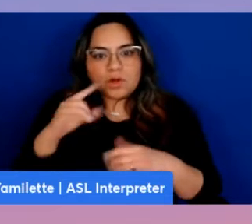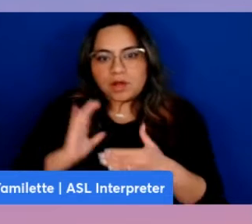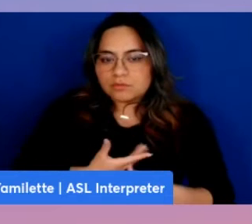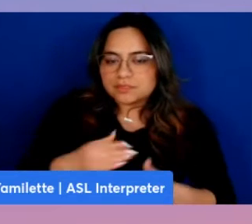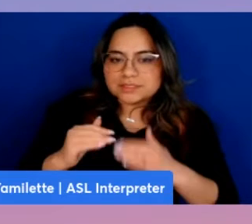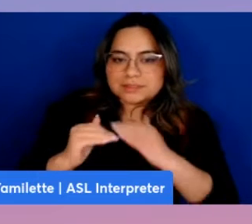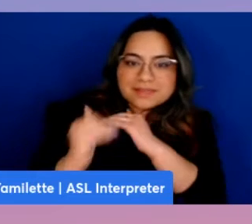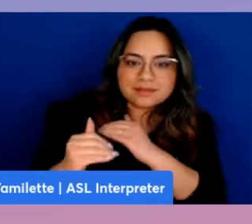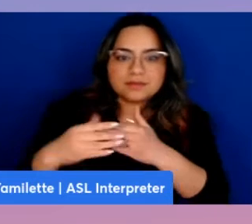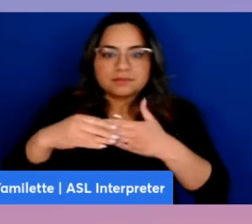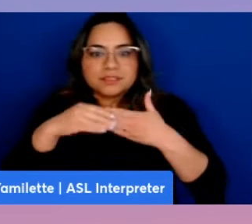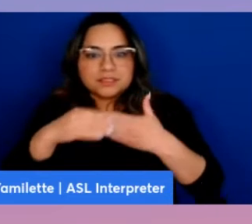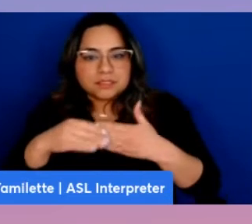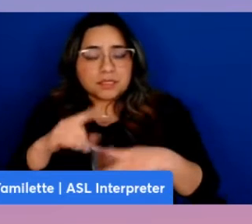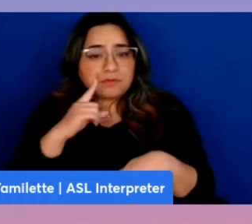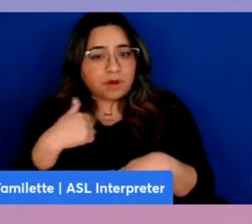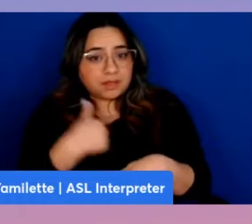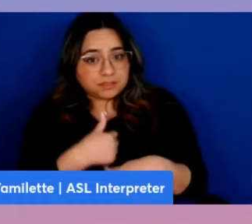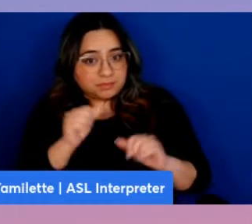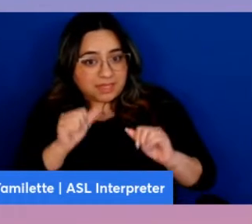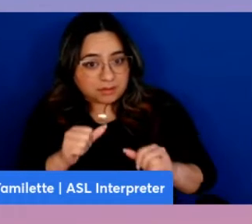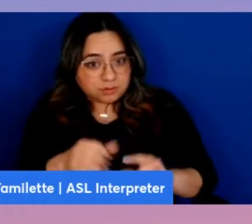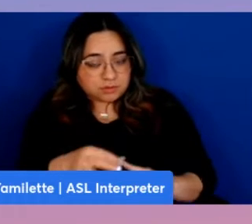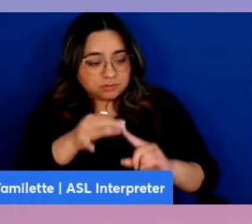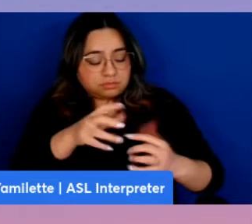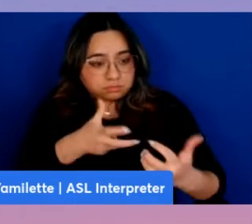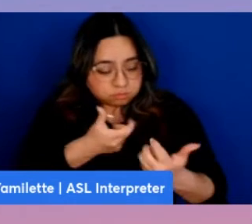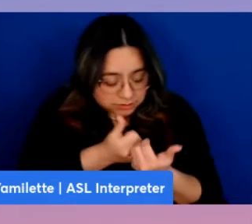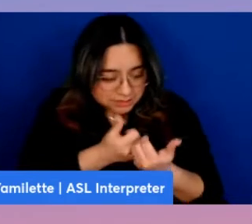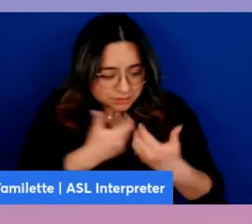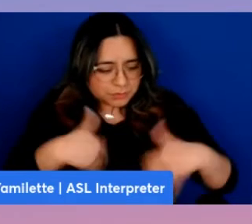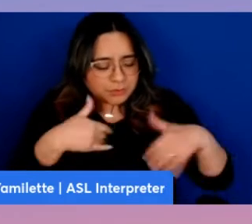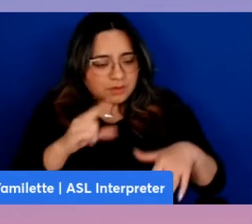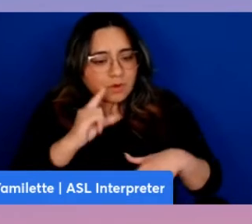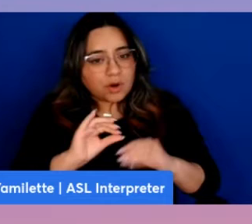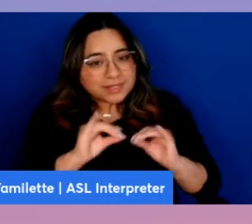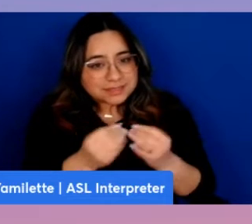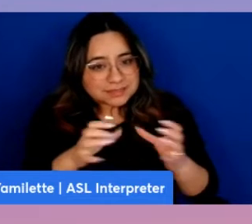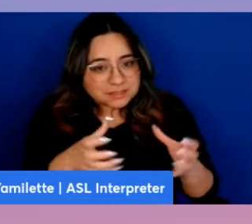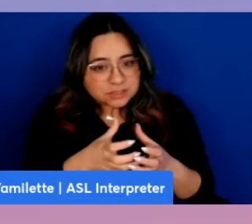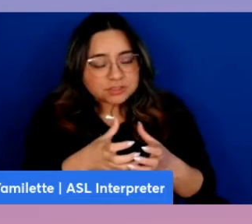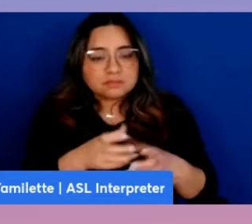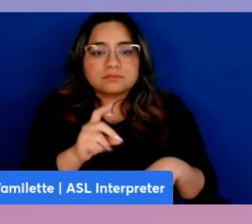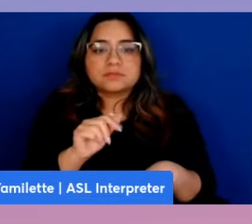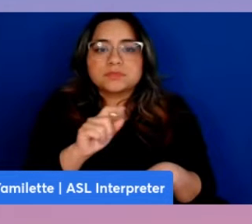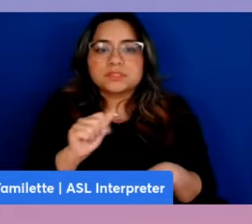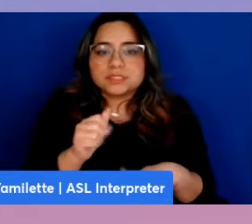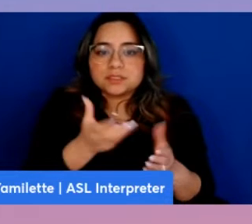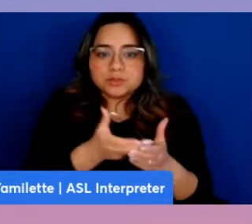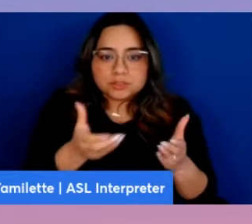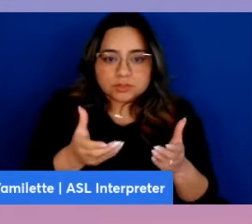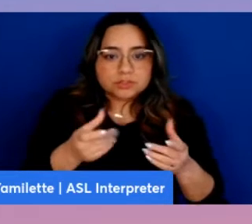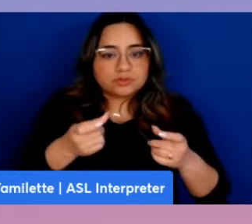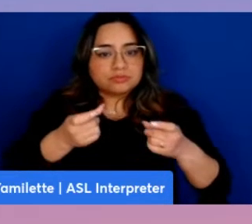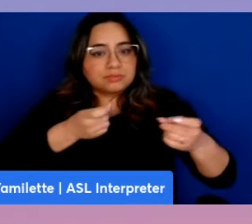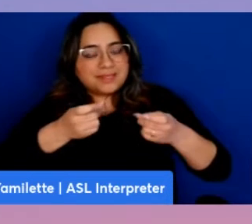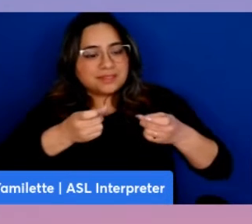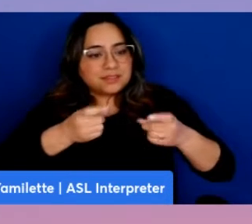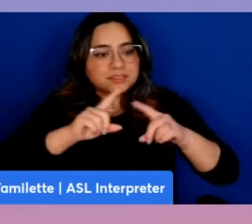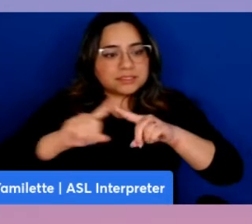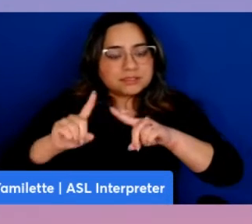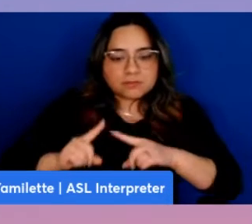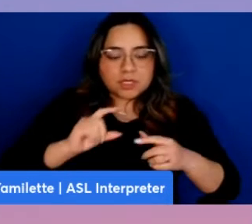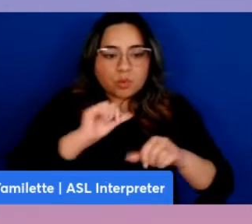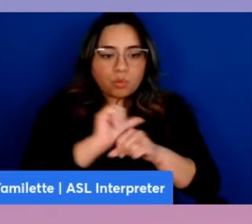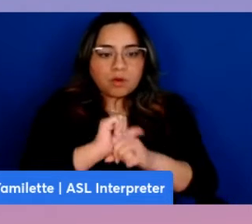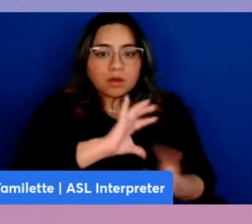different workloads, ensuring data security and compliance, and optimizing resources utilization are just to name a